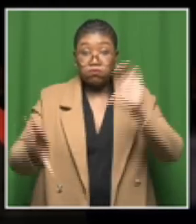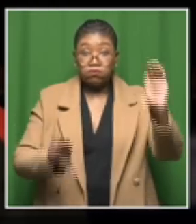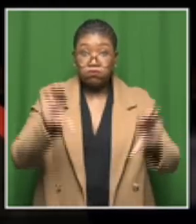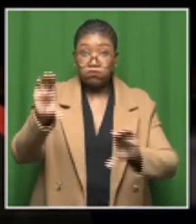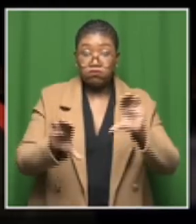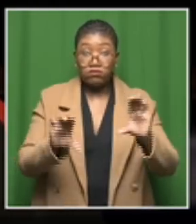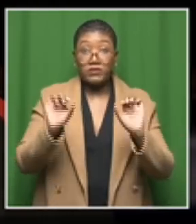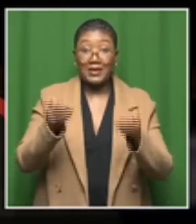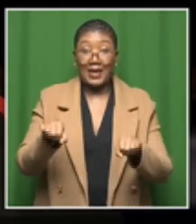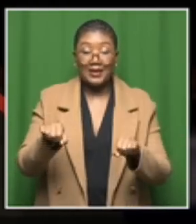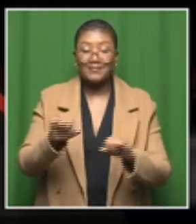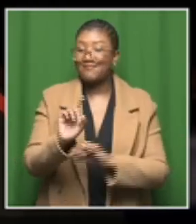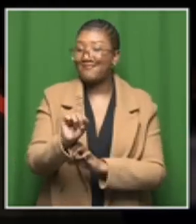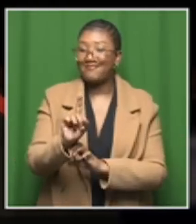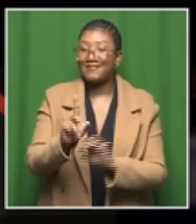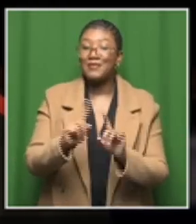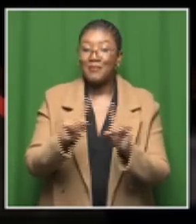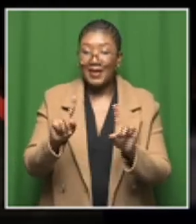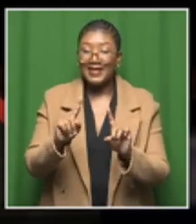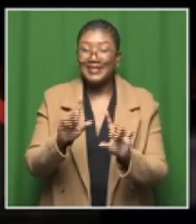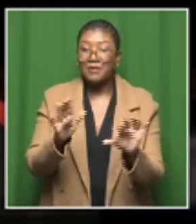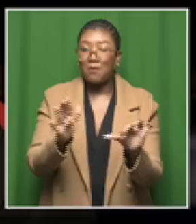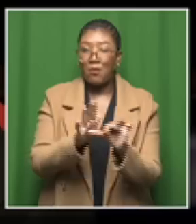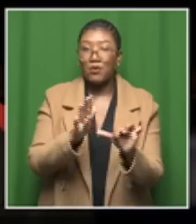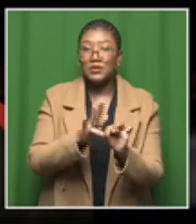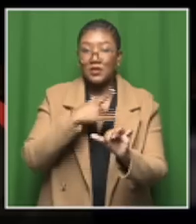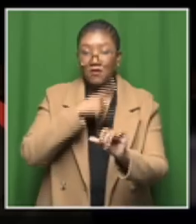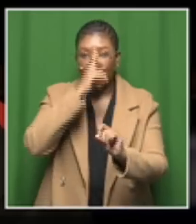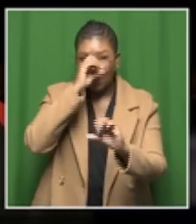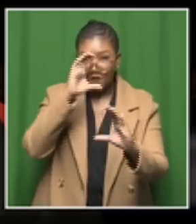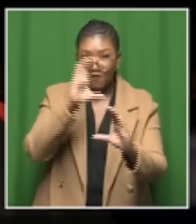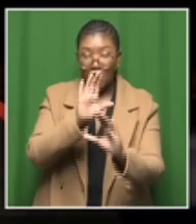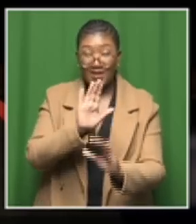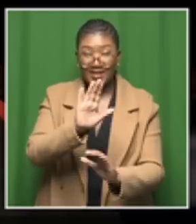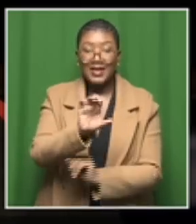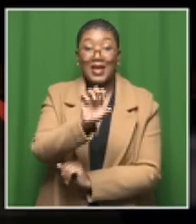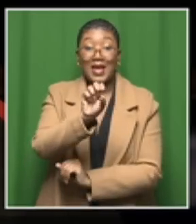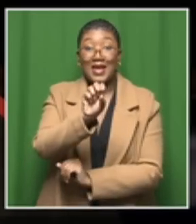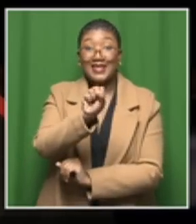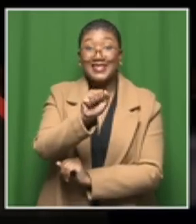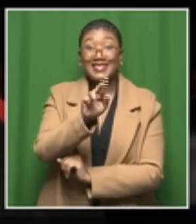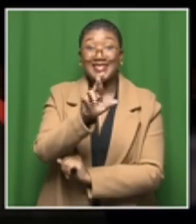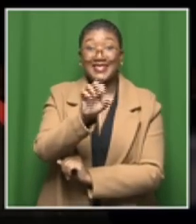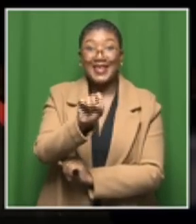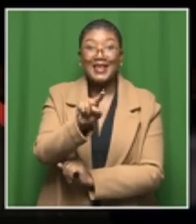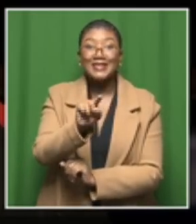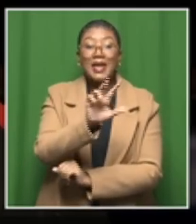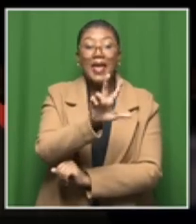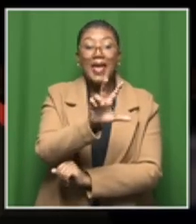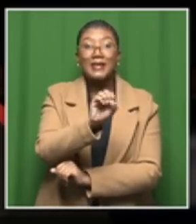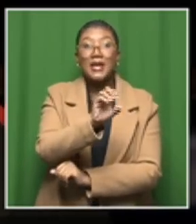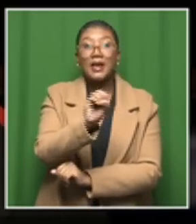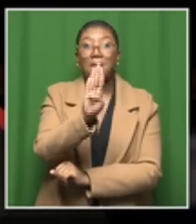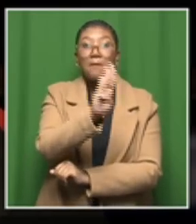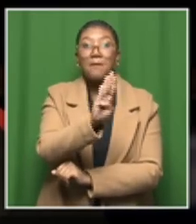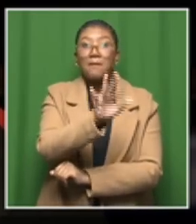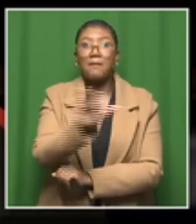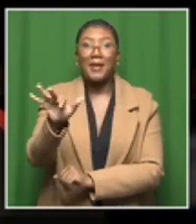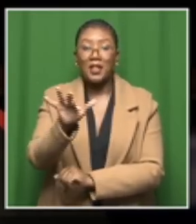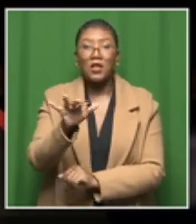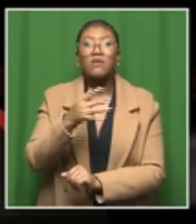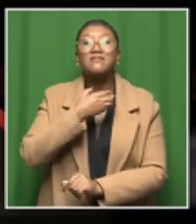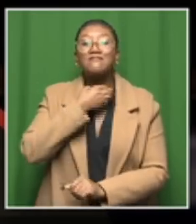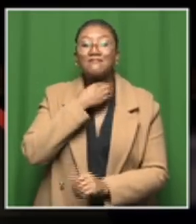number one priority is really to capacitate SARS, to go after the 800 billion rand of money owed to the state, and to really say, can we improve tax compliance